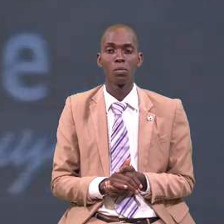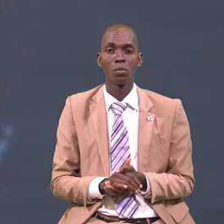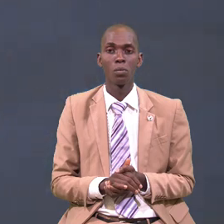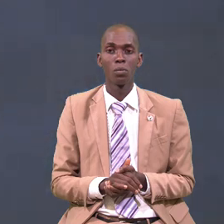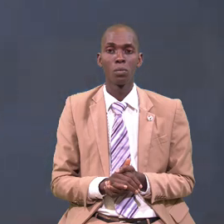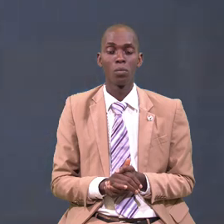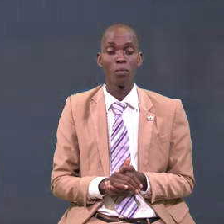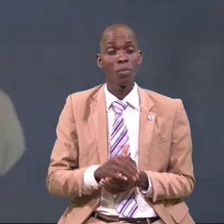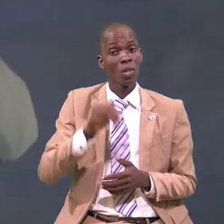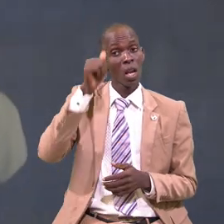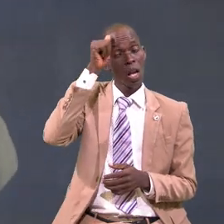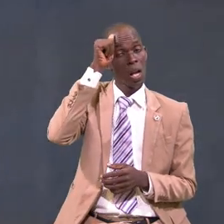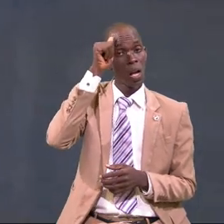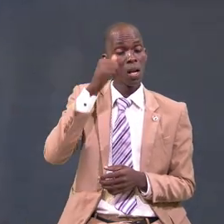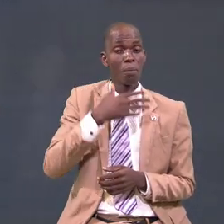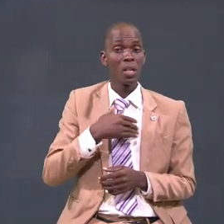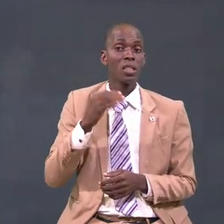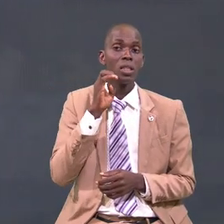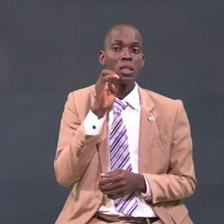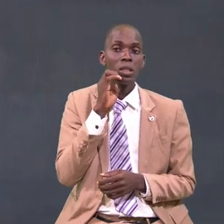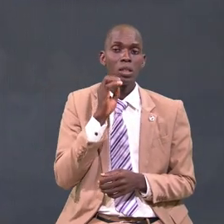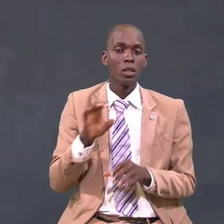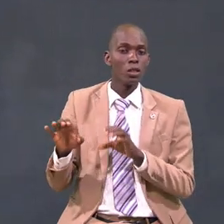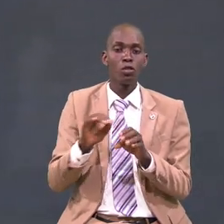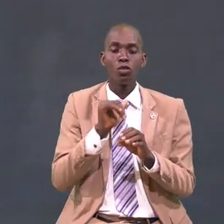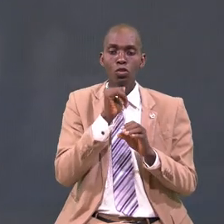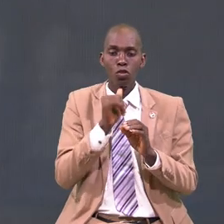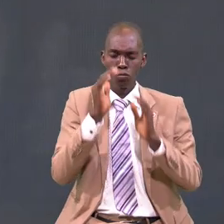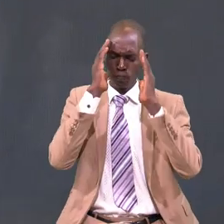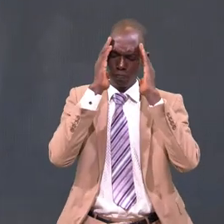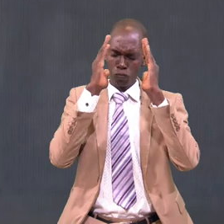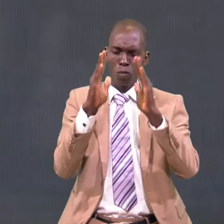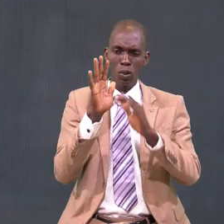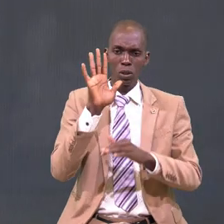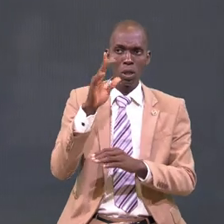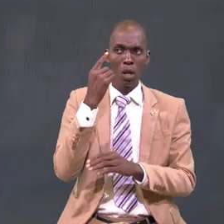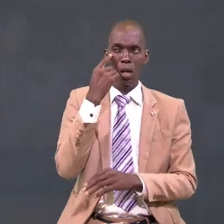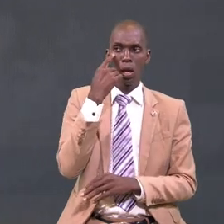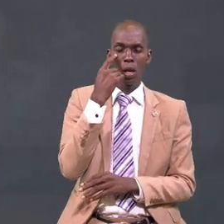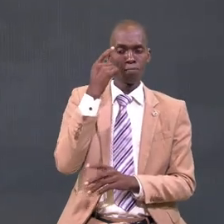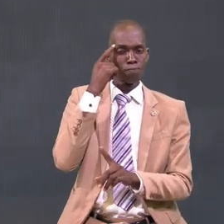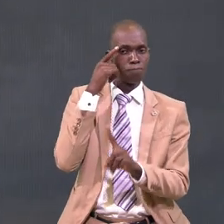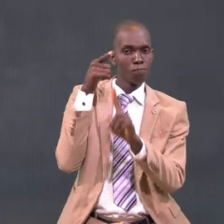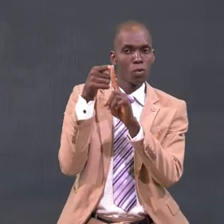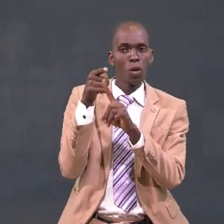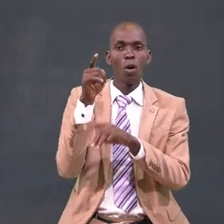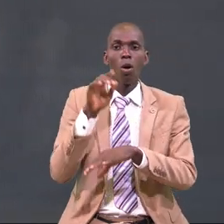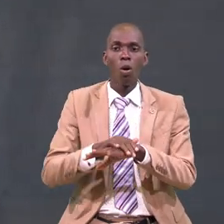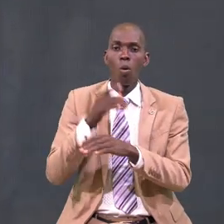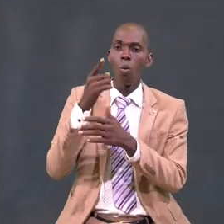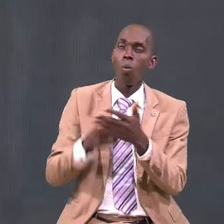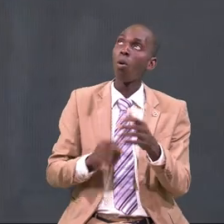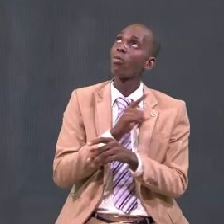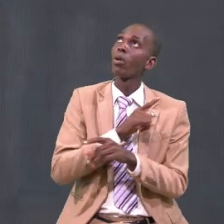Adam and Eve did not set their gaze, their eyes, their focus on what the Lord had